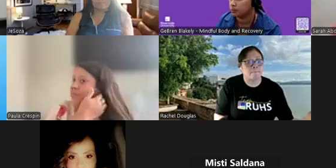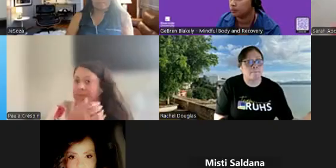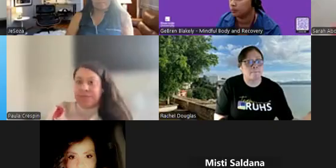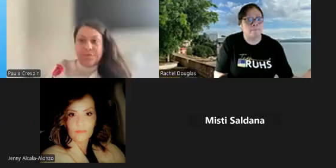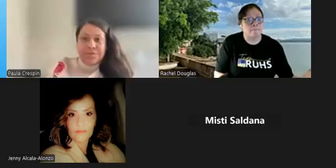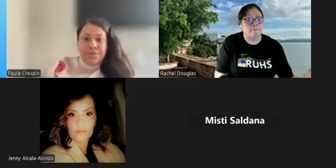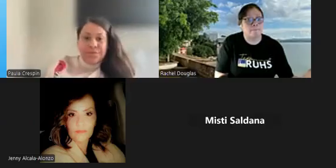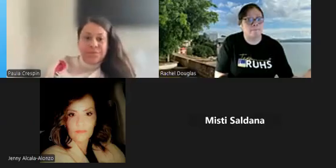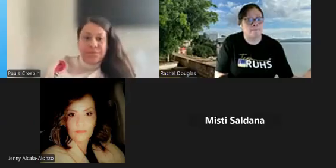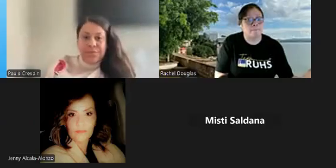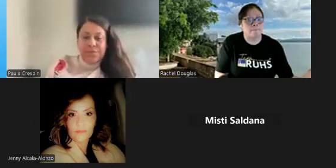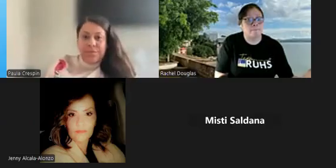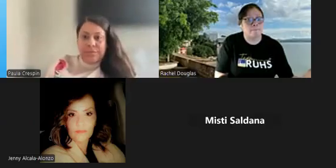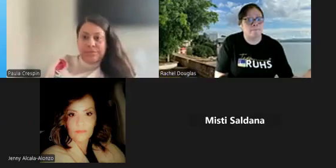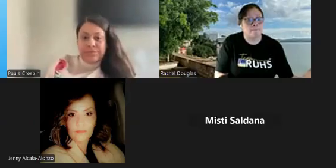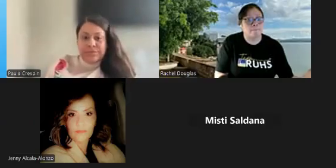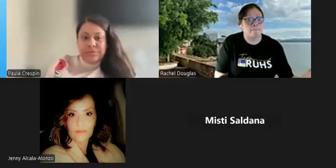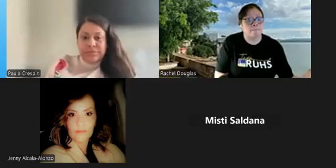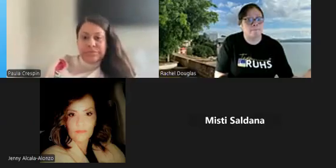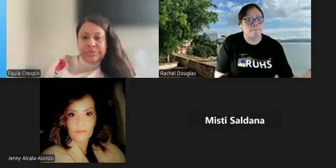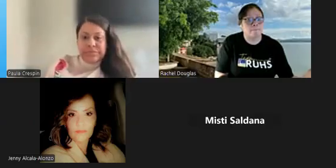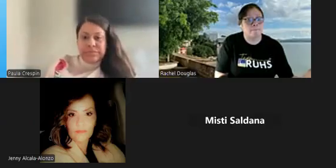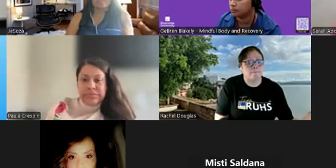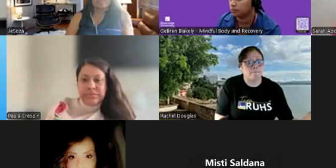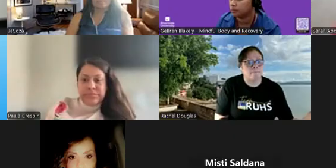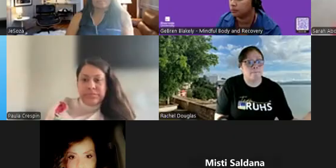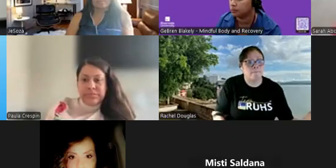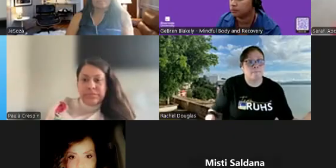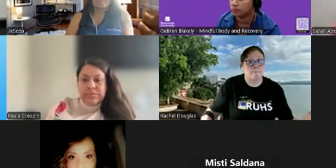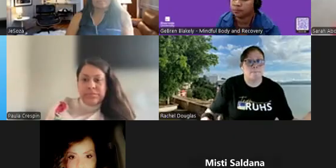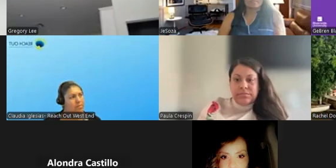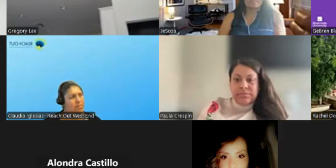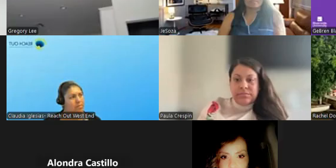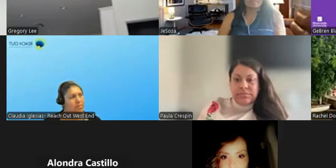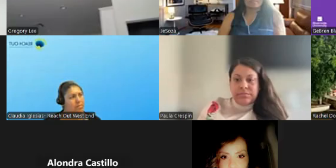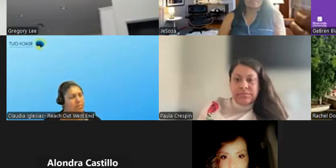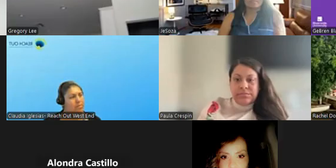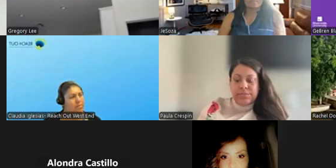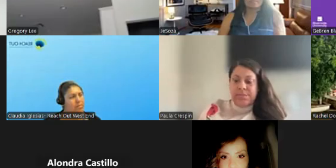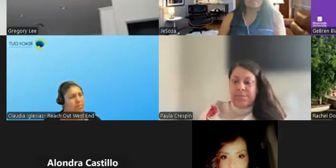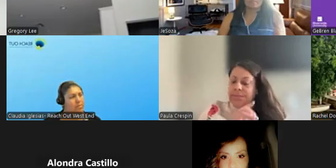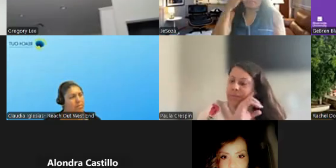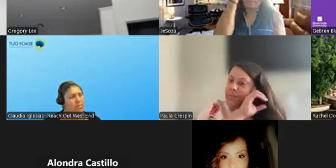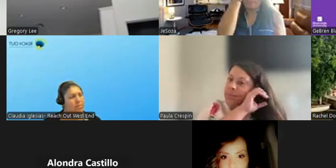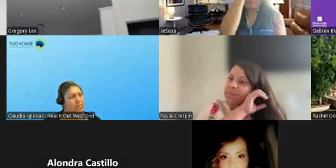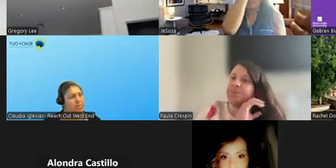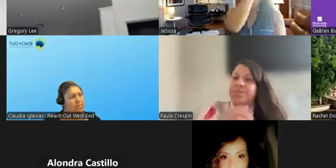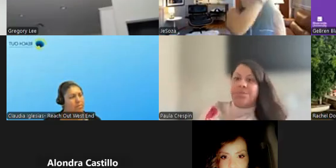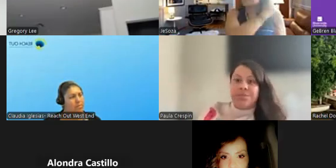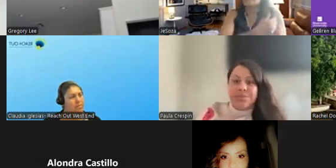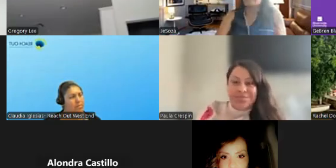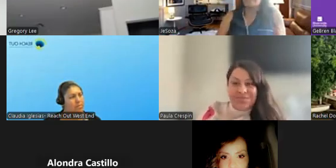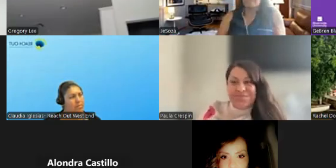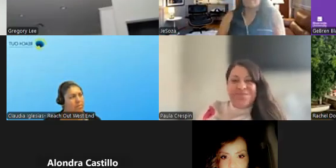an awesome job. We'll be in touch with Dee Dee. We're going to dive away, not to be rude. We got to get back to our